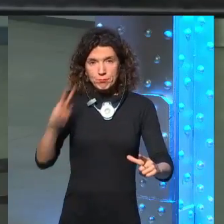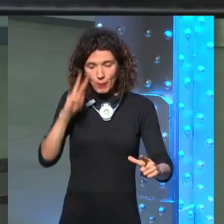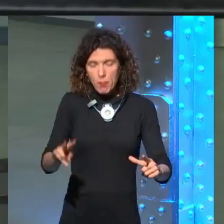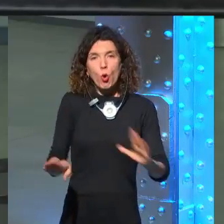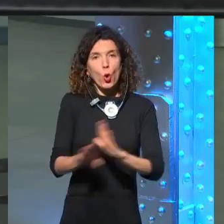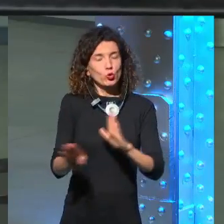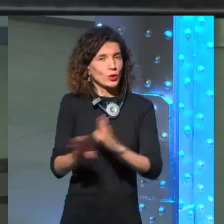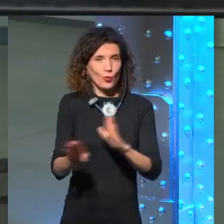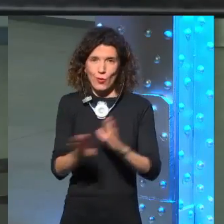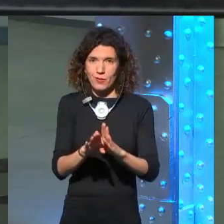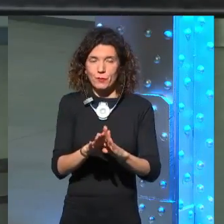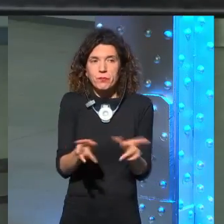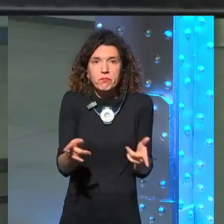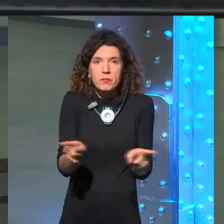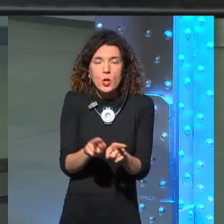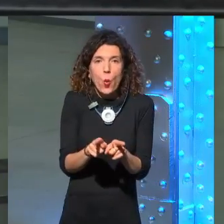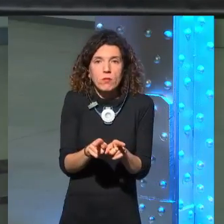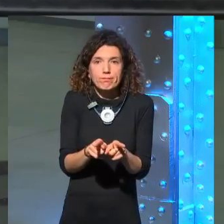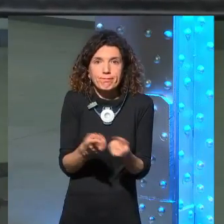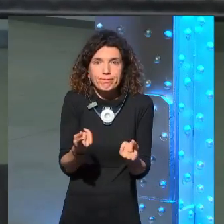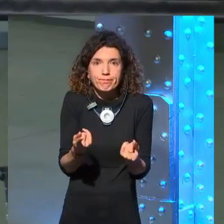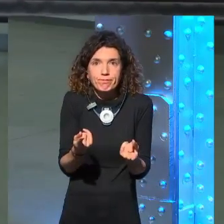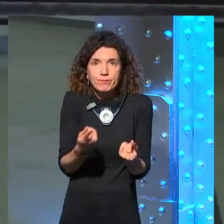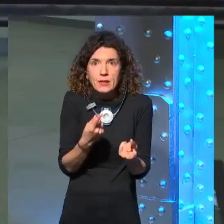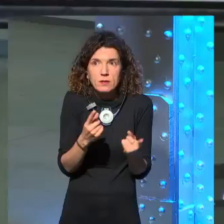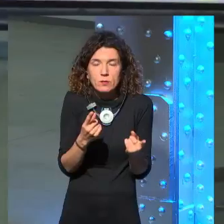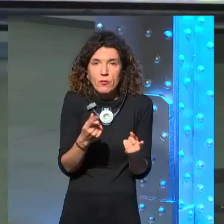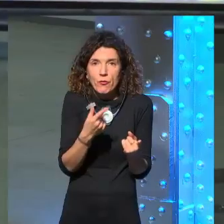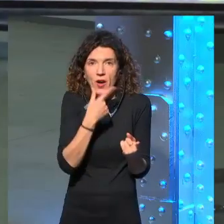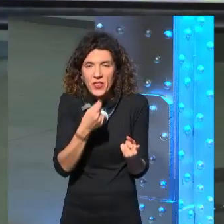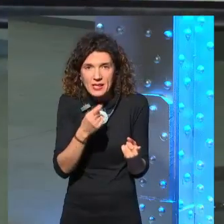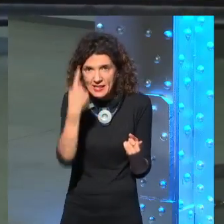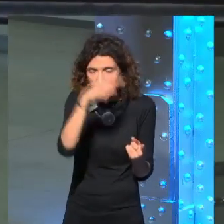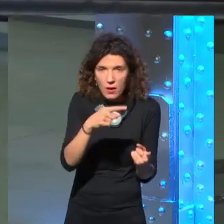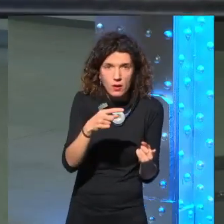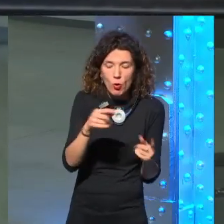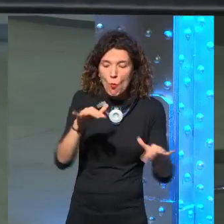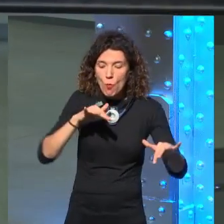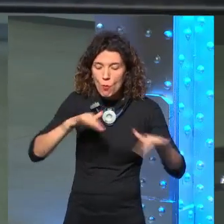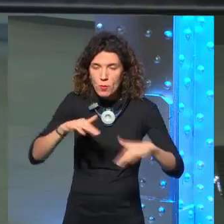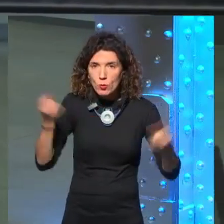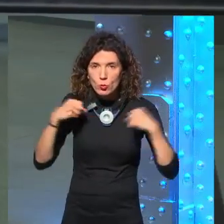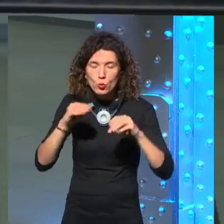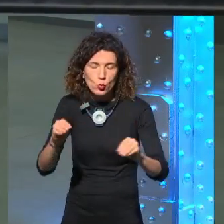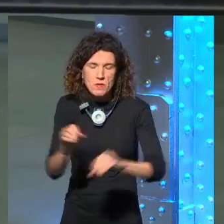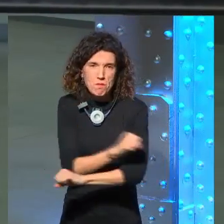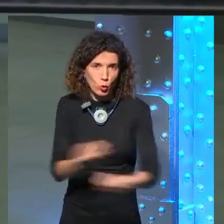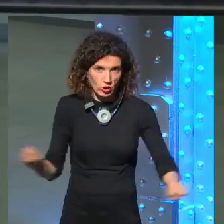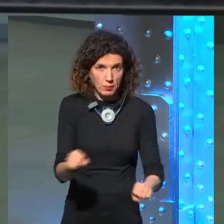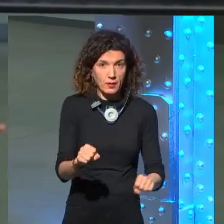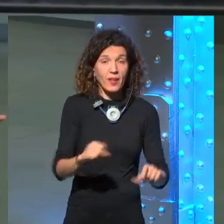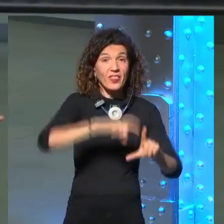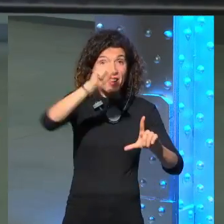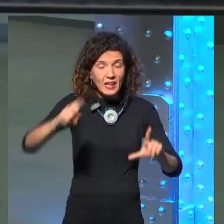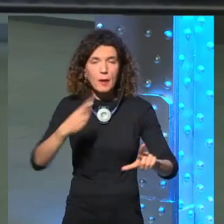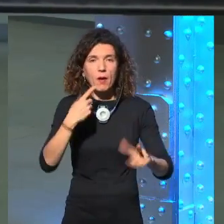yellow and end up at a completely different magnet. So this diagram shows you that mathematics can have regions where you